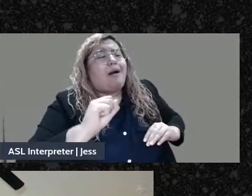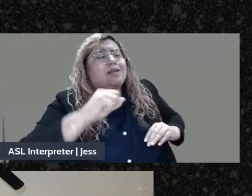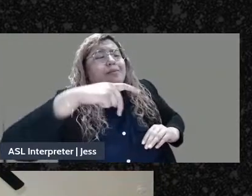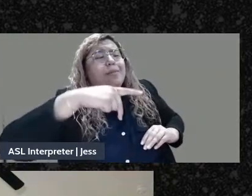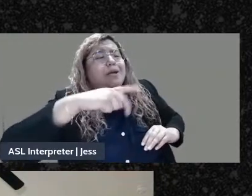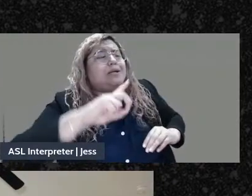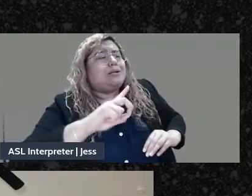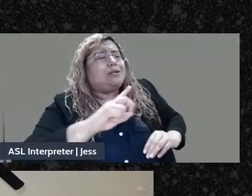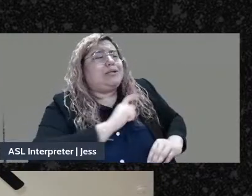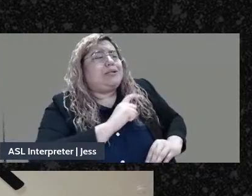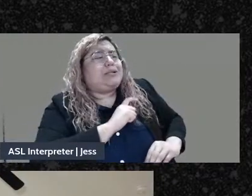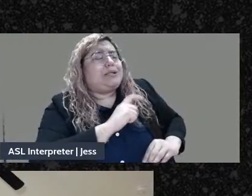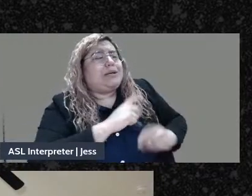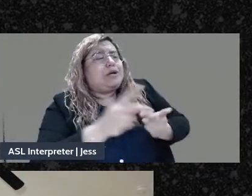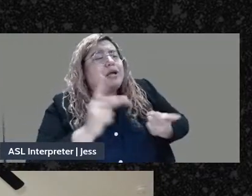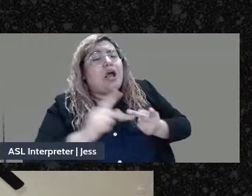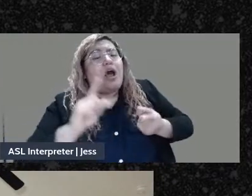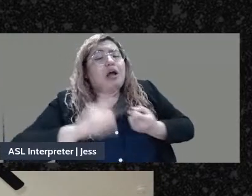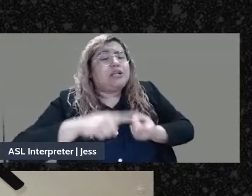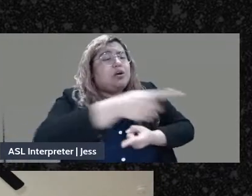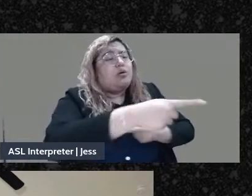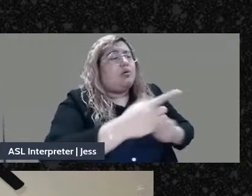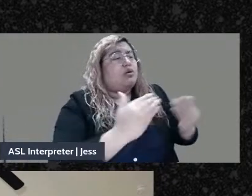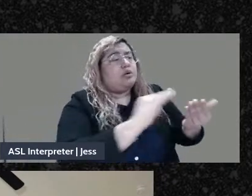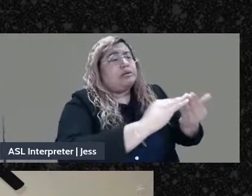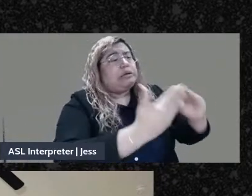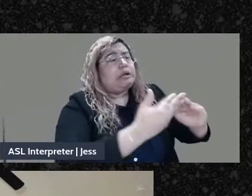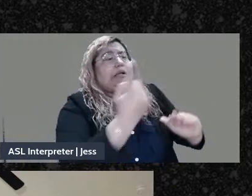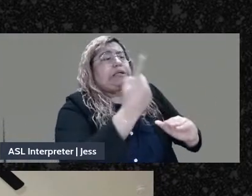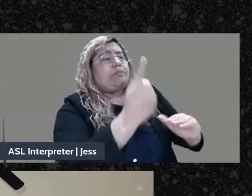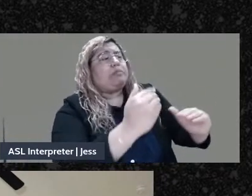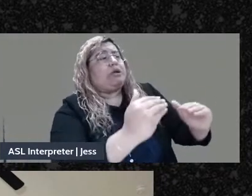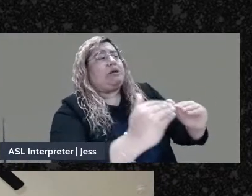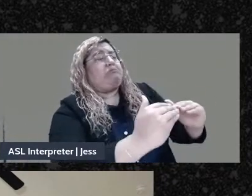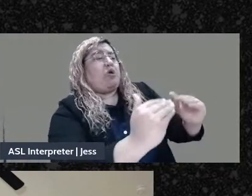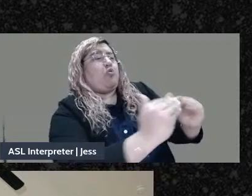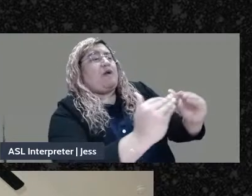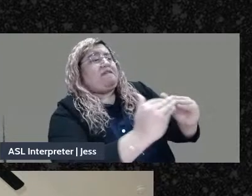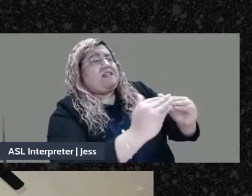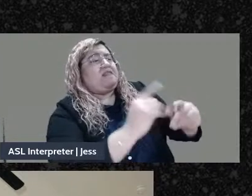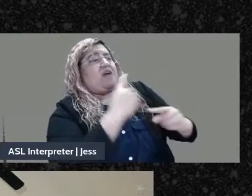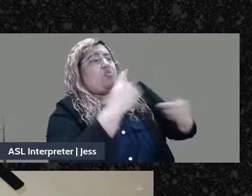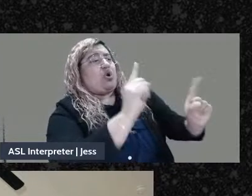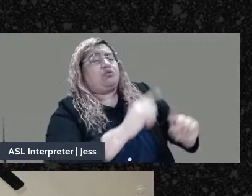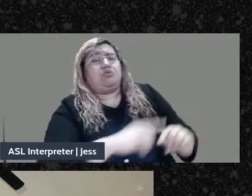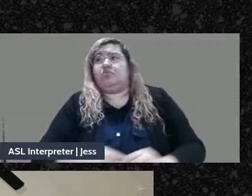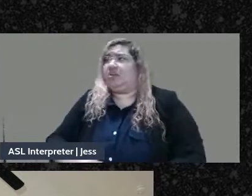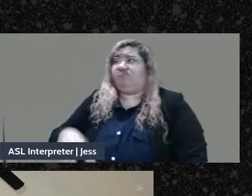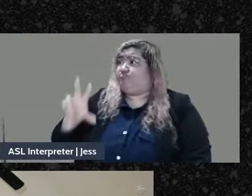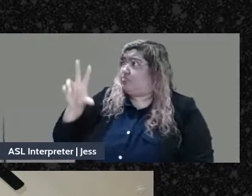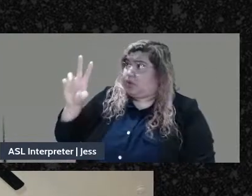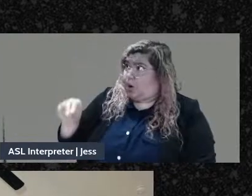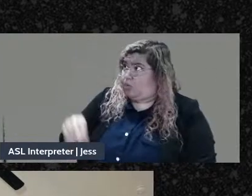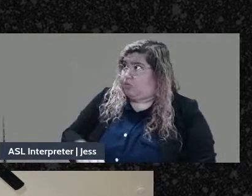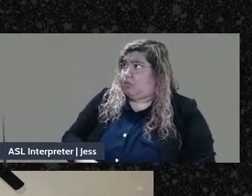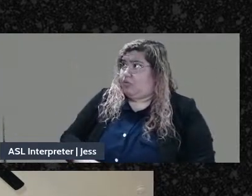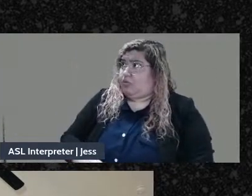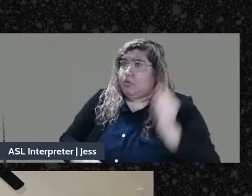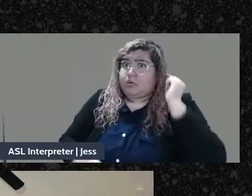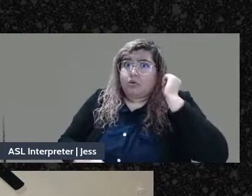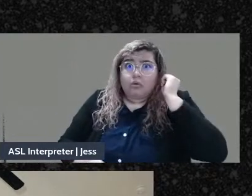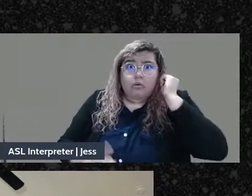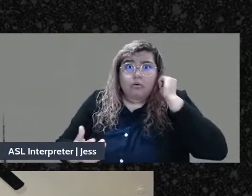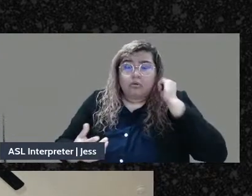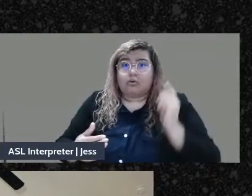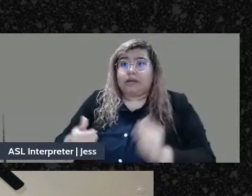there's like a civilian equivalent that exists and is proven to work. And we'd be like, nope, like not every police function